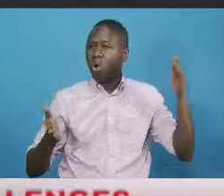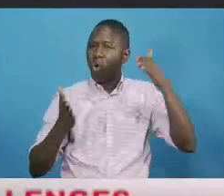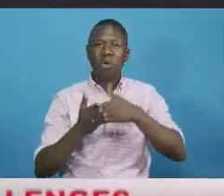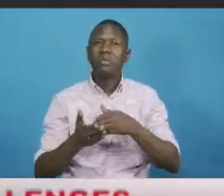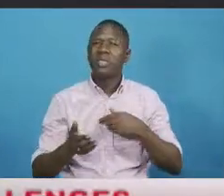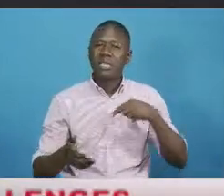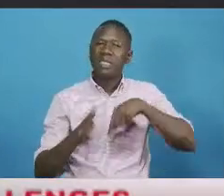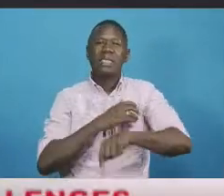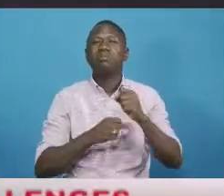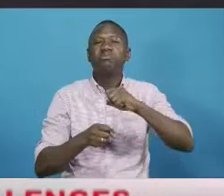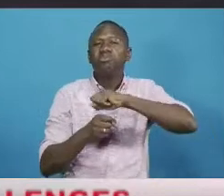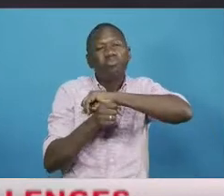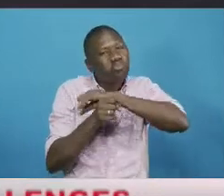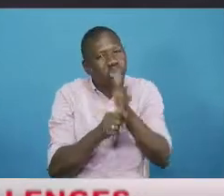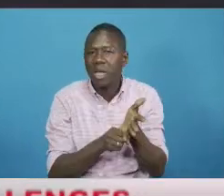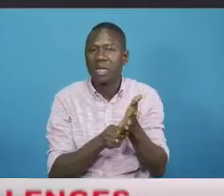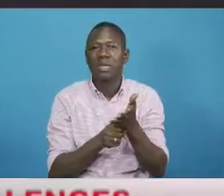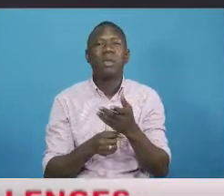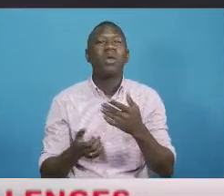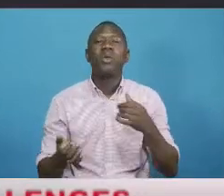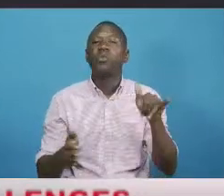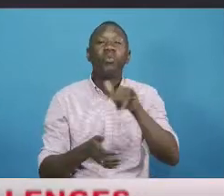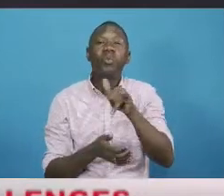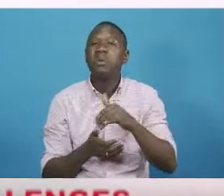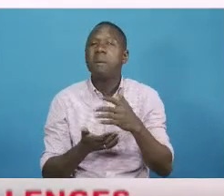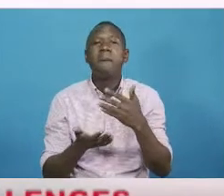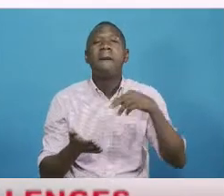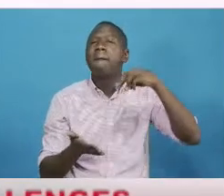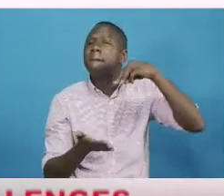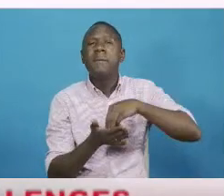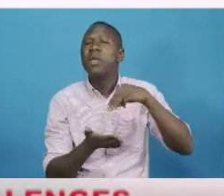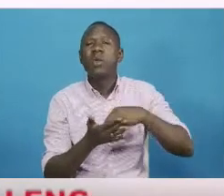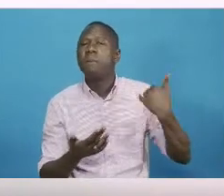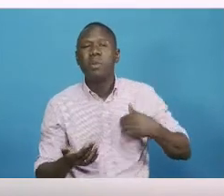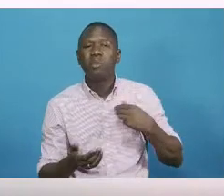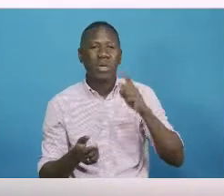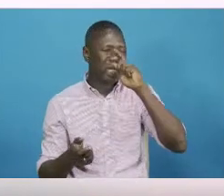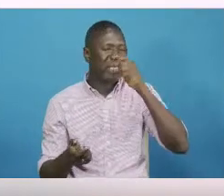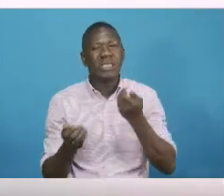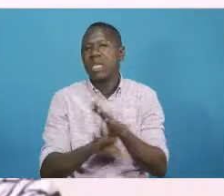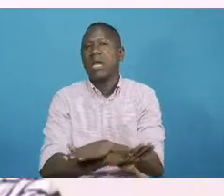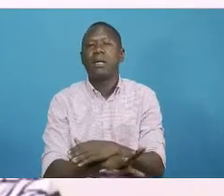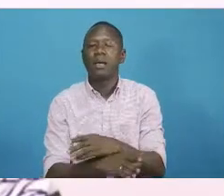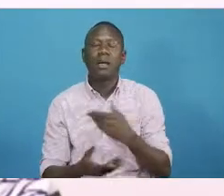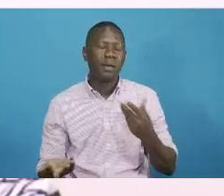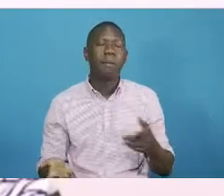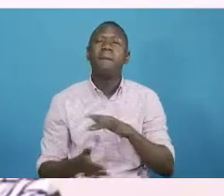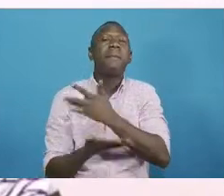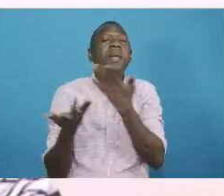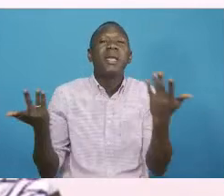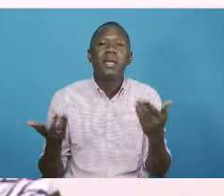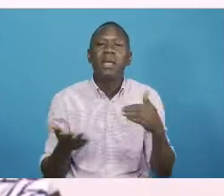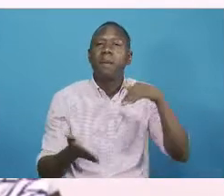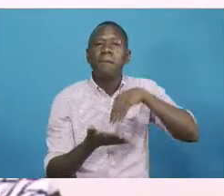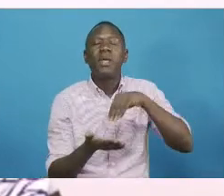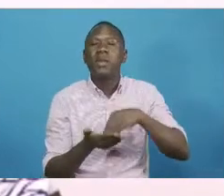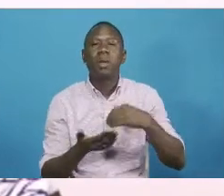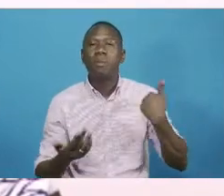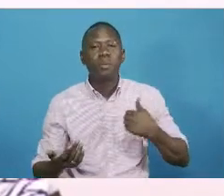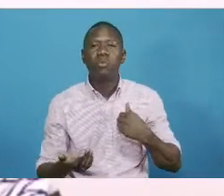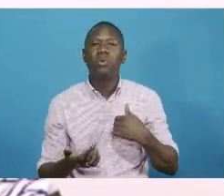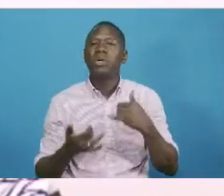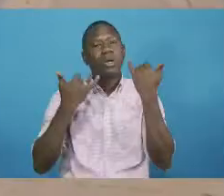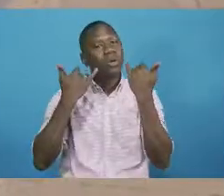of a pandemic in which millions have died and many millions more have lost their chance to work,